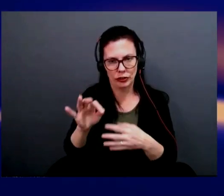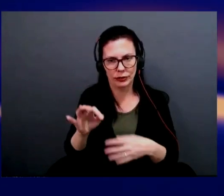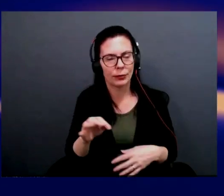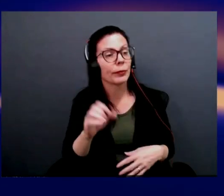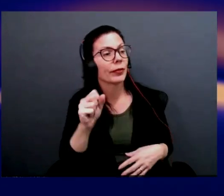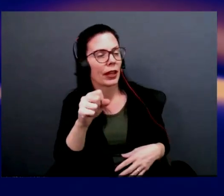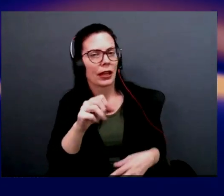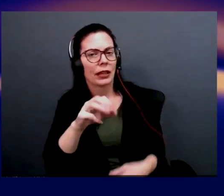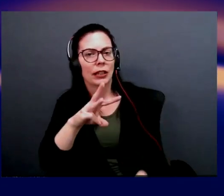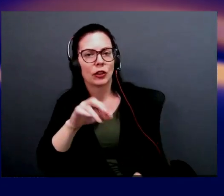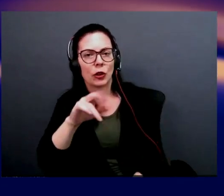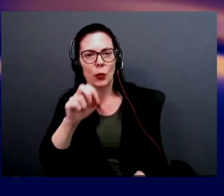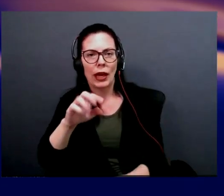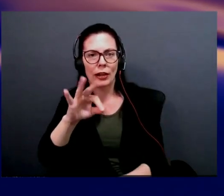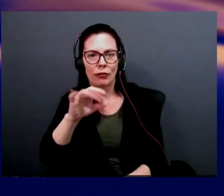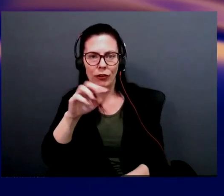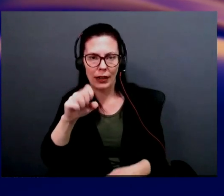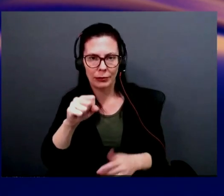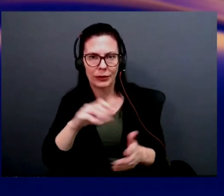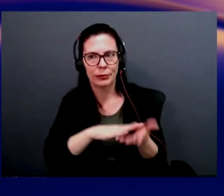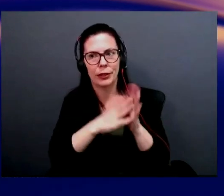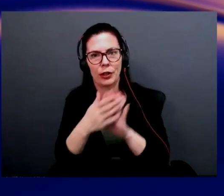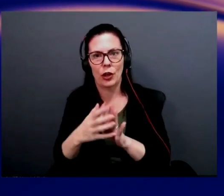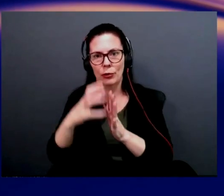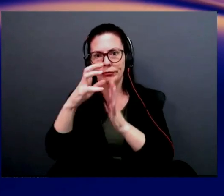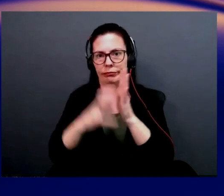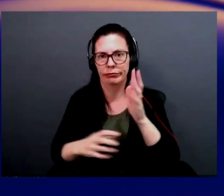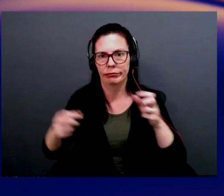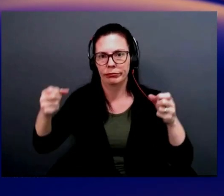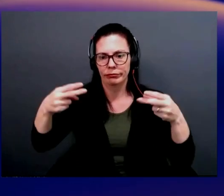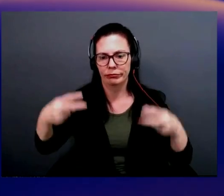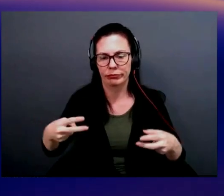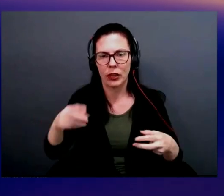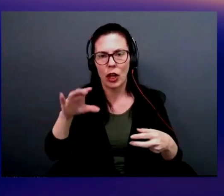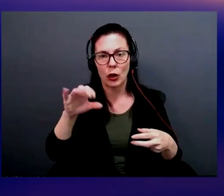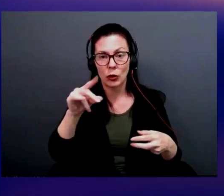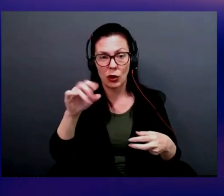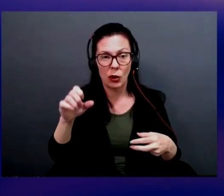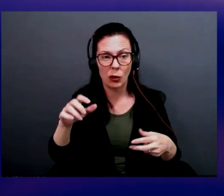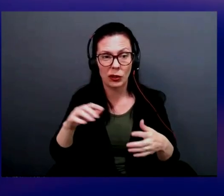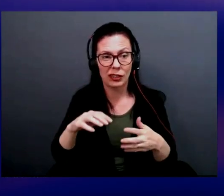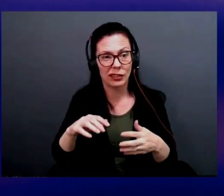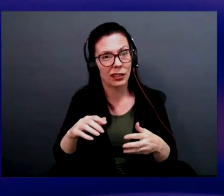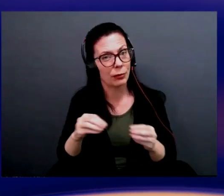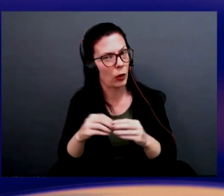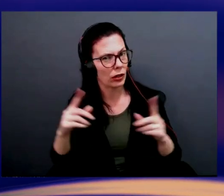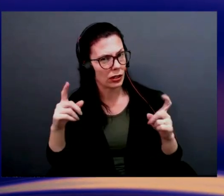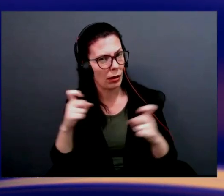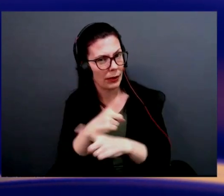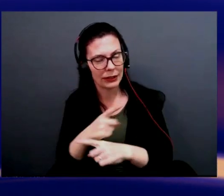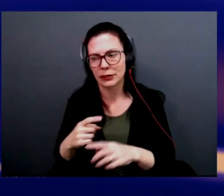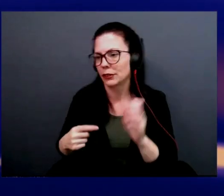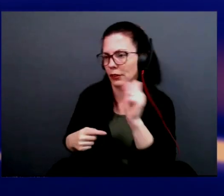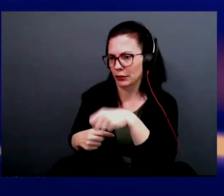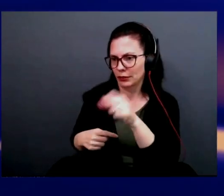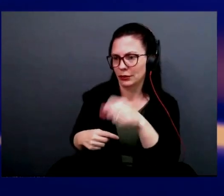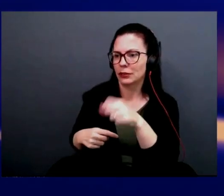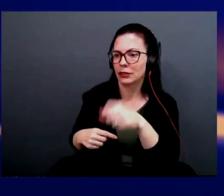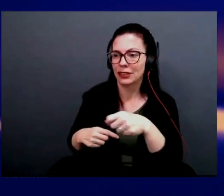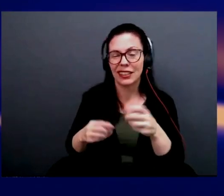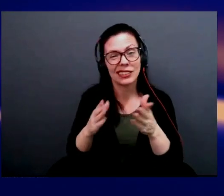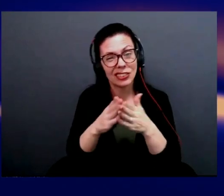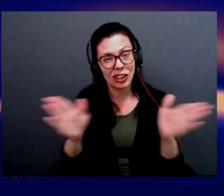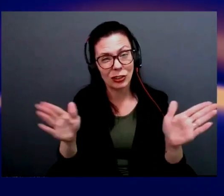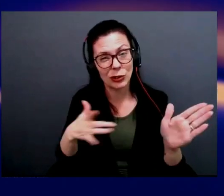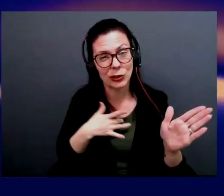actual code is a lot more complex than it seems. Yes. And, in general, too,